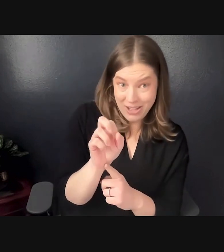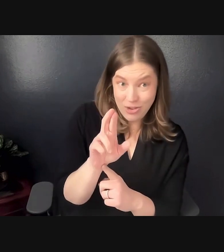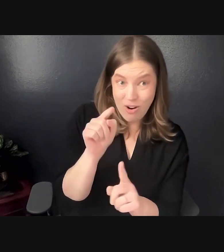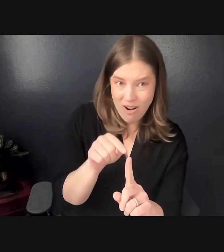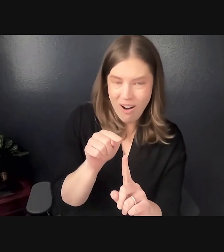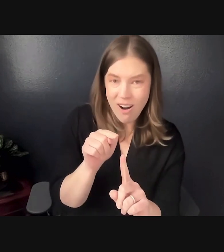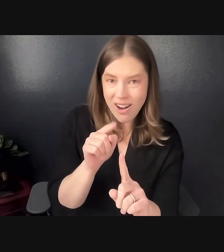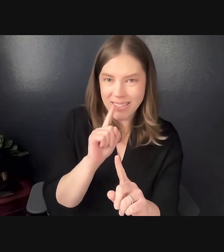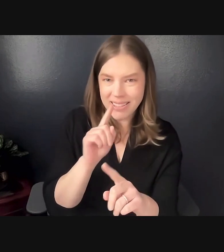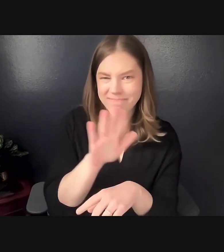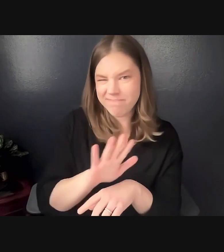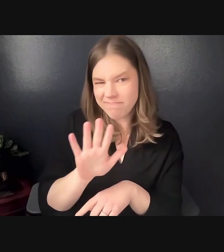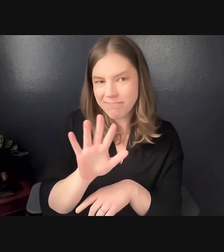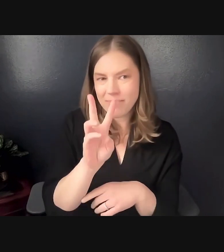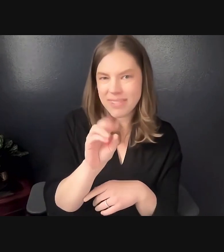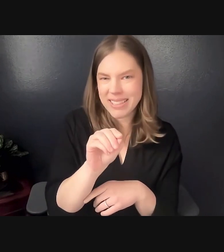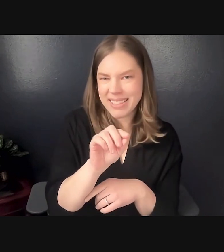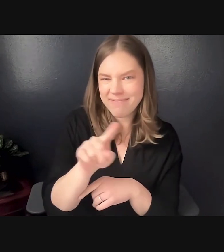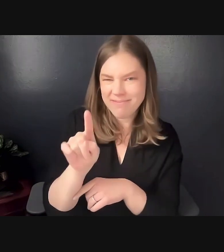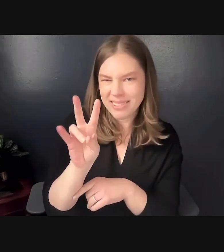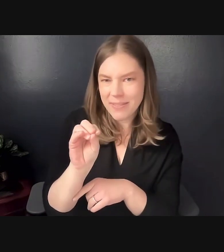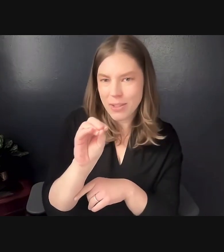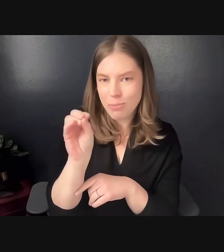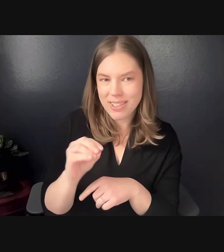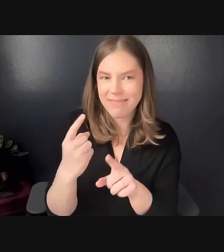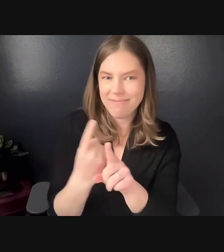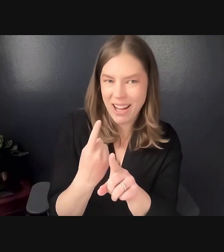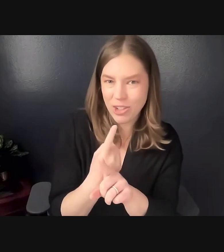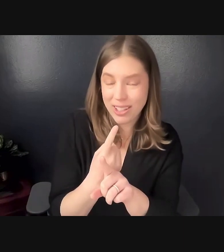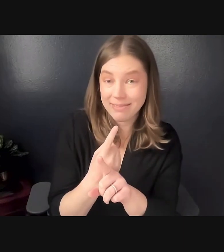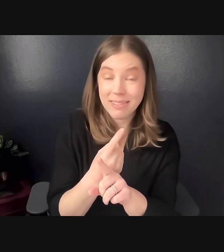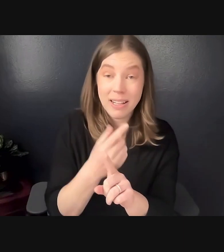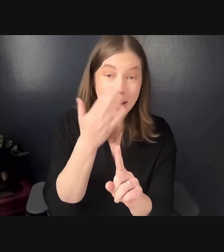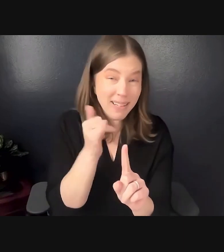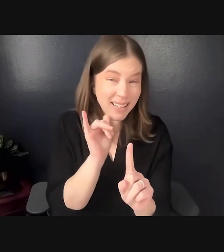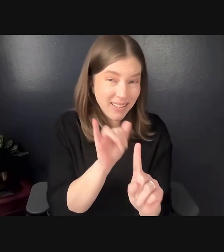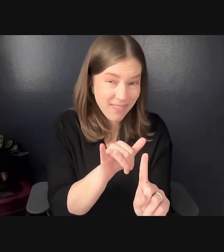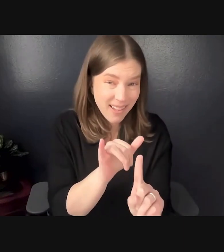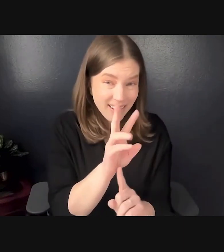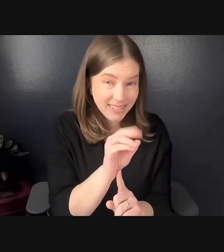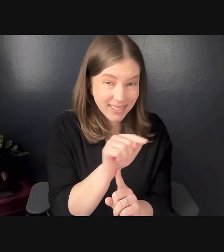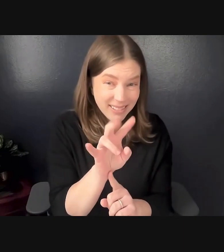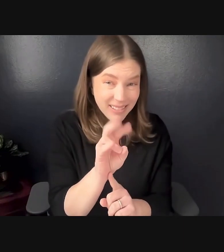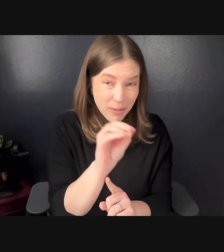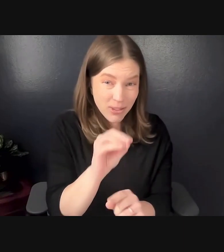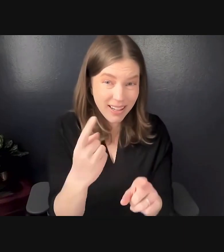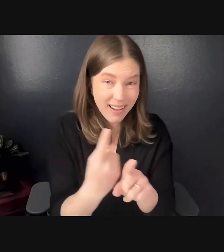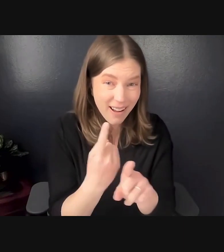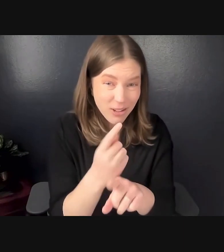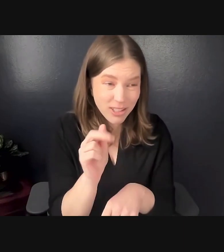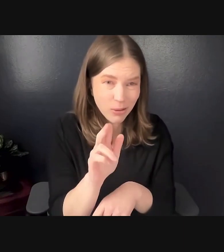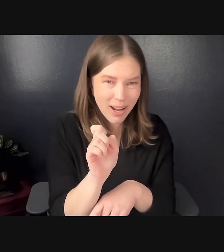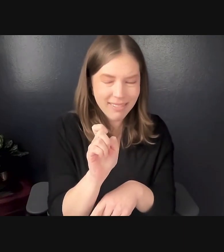a human-provided speech-to-text services. ASR is 60 to 70% accurate,